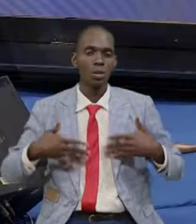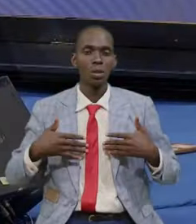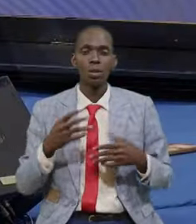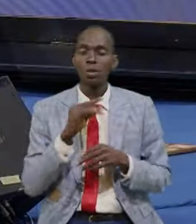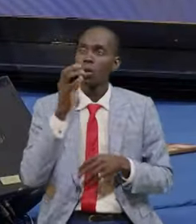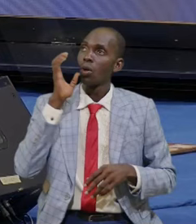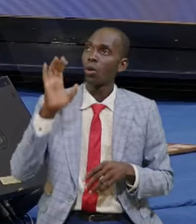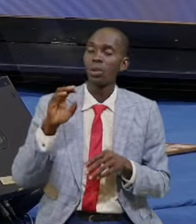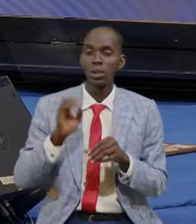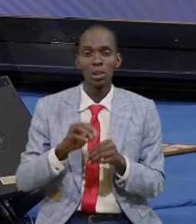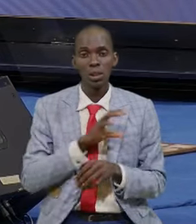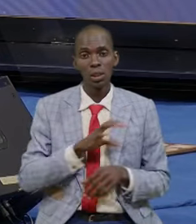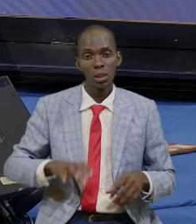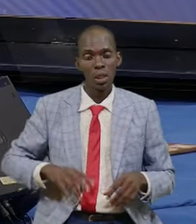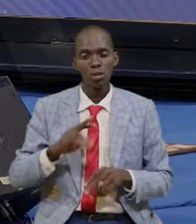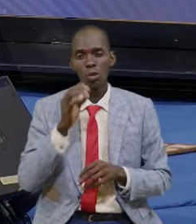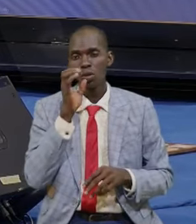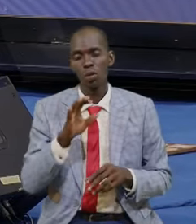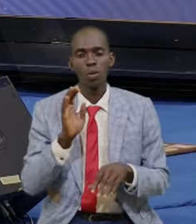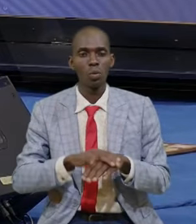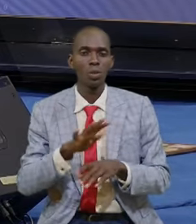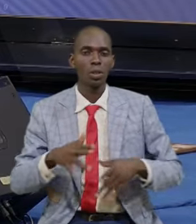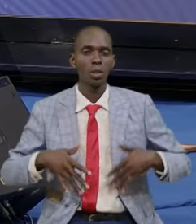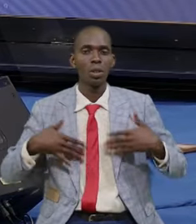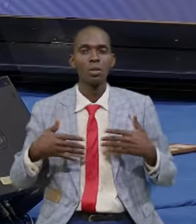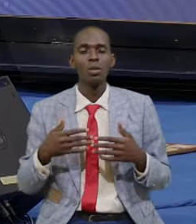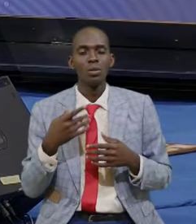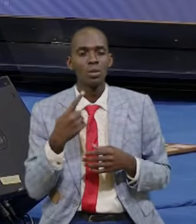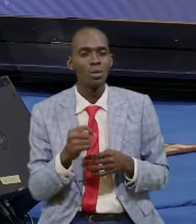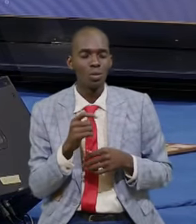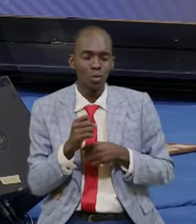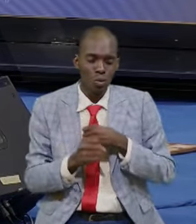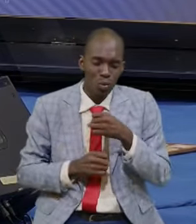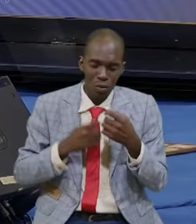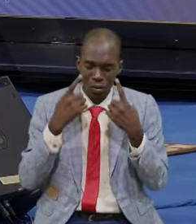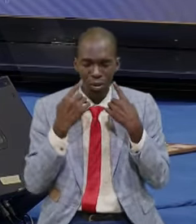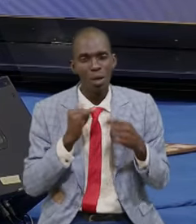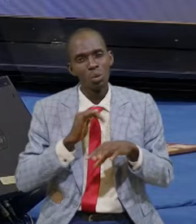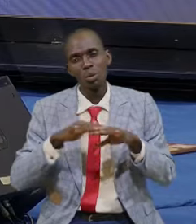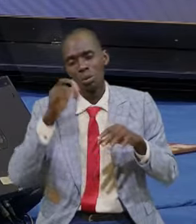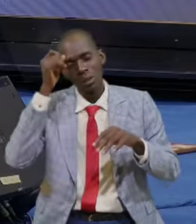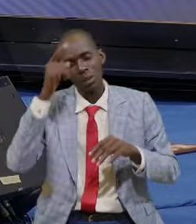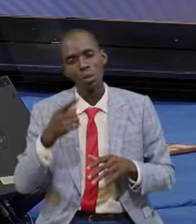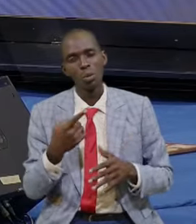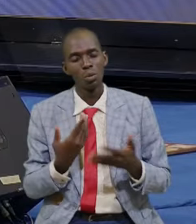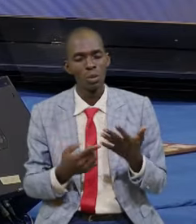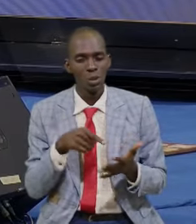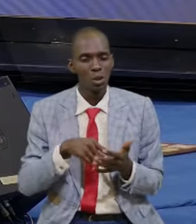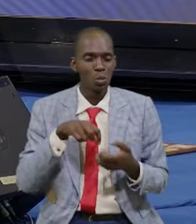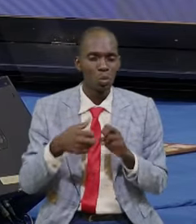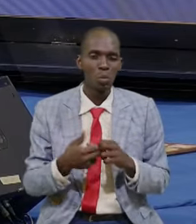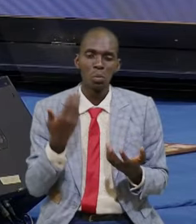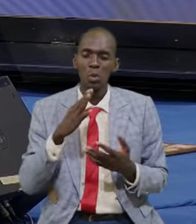life. And there is no, you know, some suffering coming. I don't know where this is coming from. Maybe it's from the village.